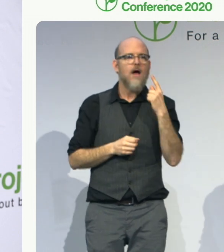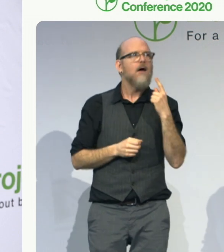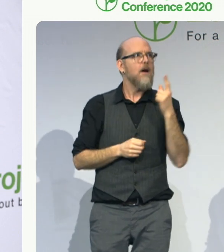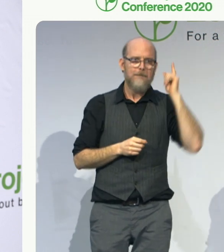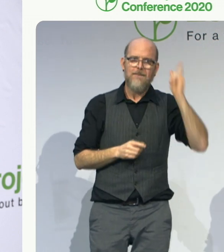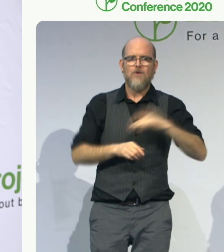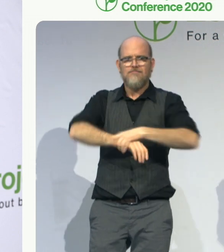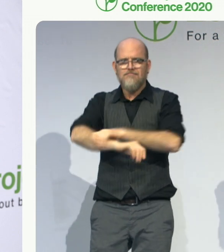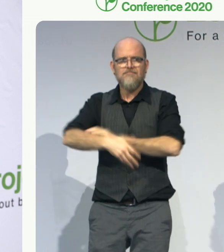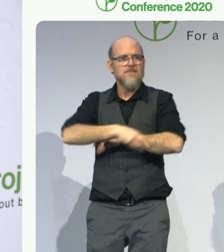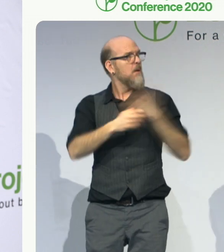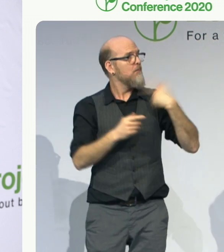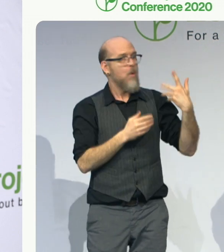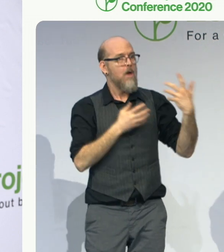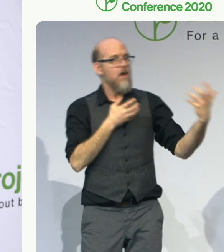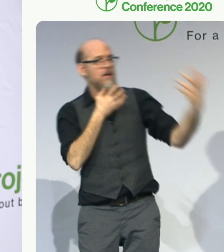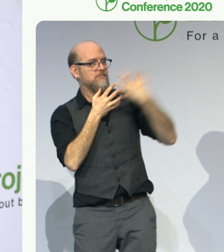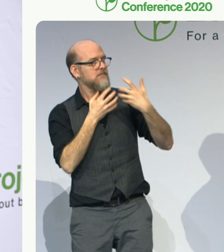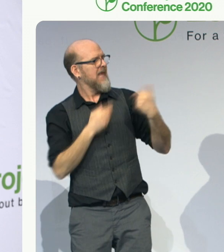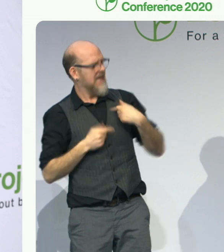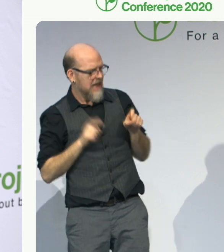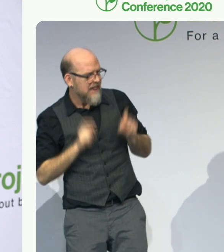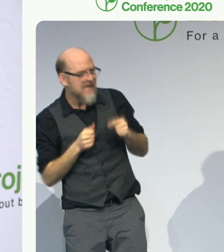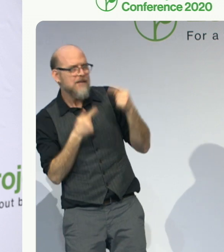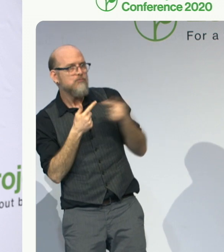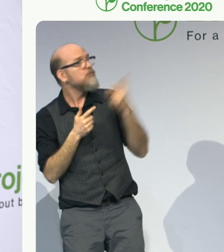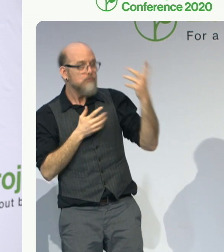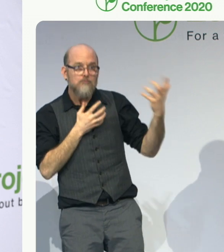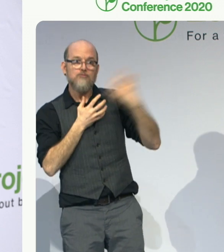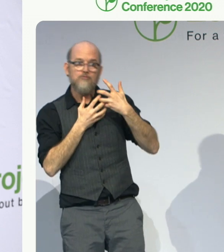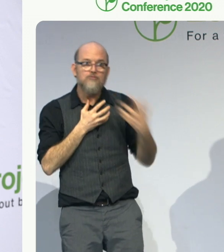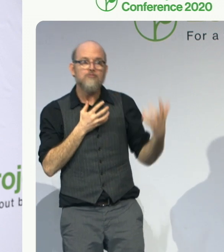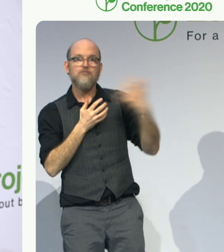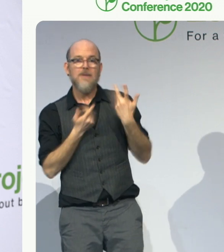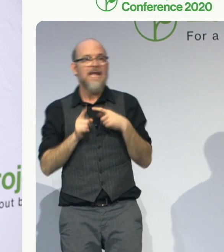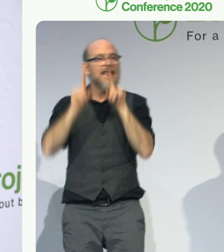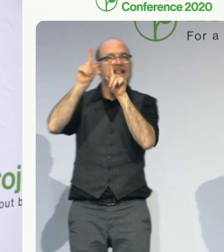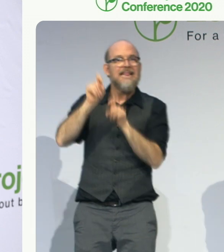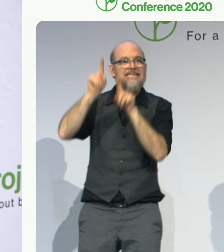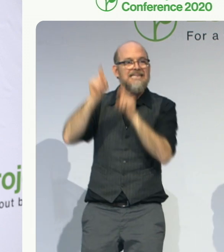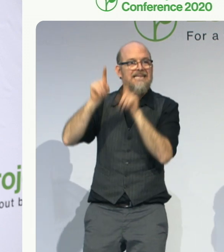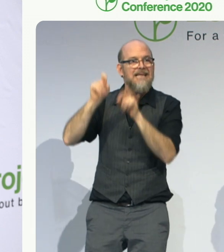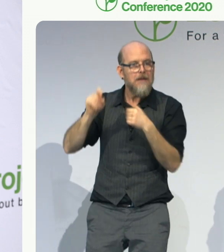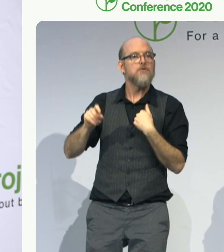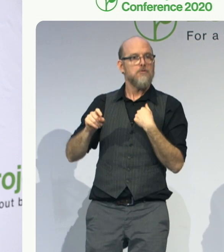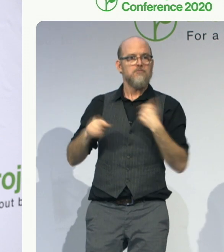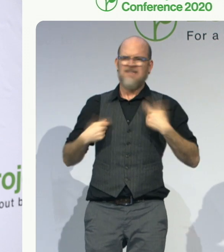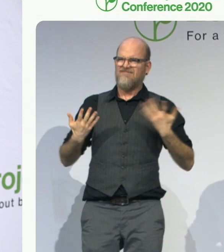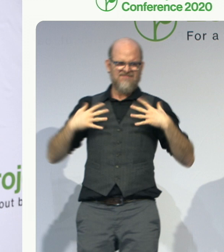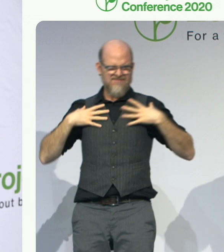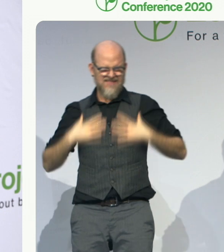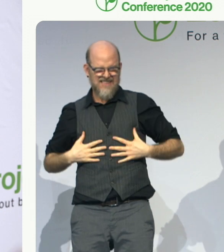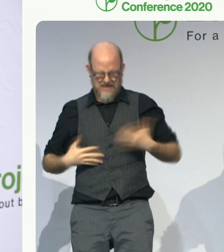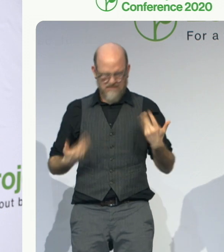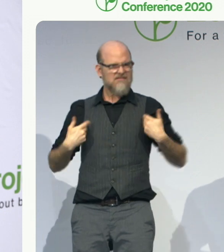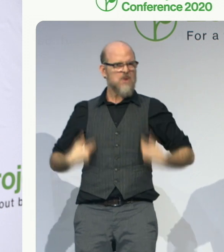while I sat for exams, subjects like human biology enabled me to describe the organs rather than